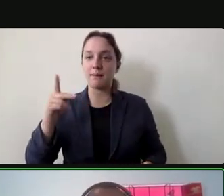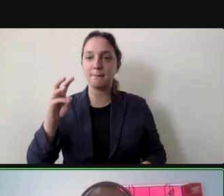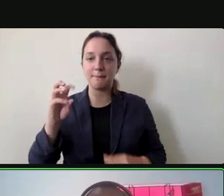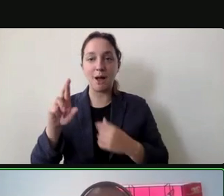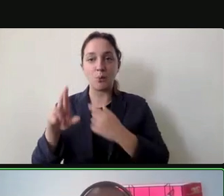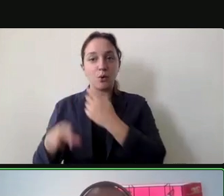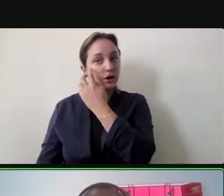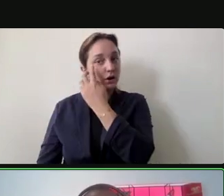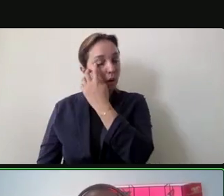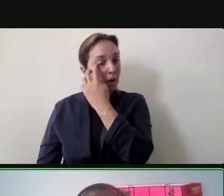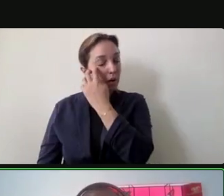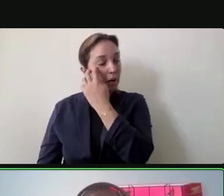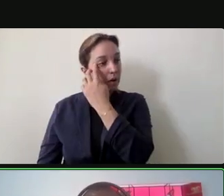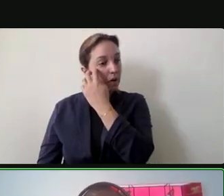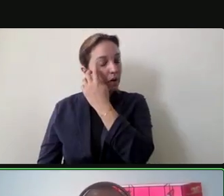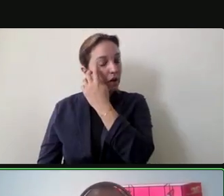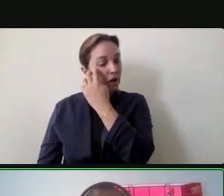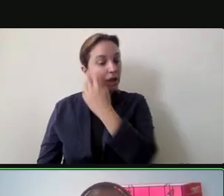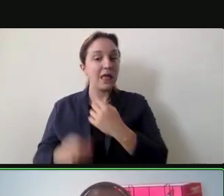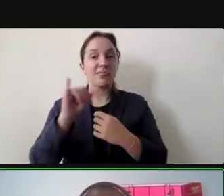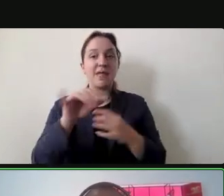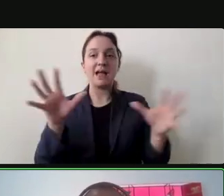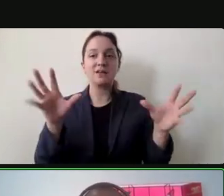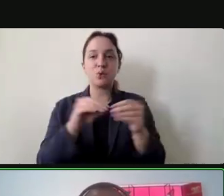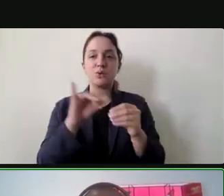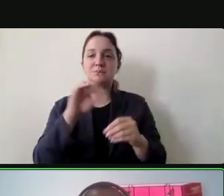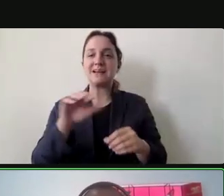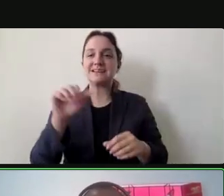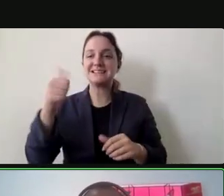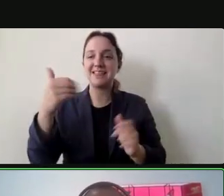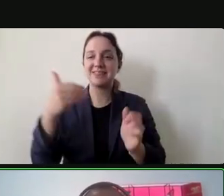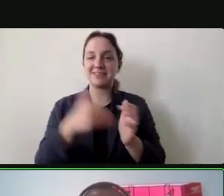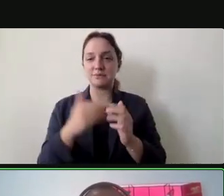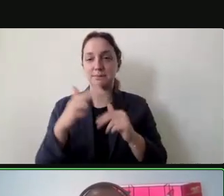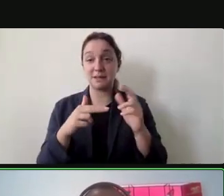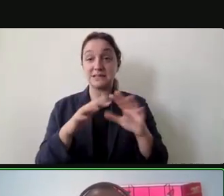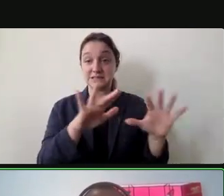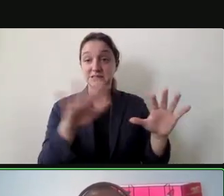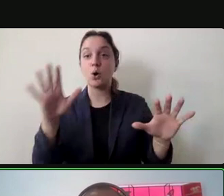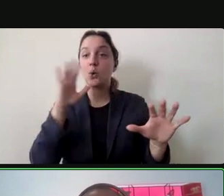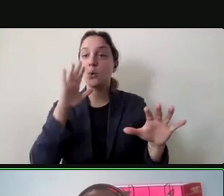have about 10,000 buildings, and we're going to decarbonize every single